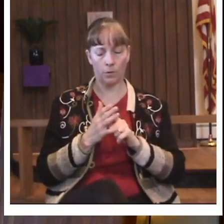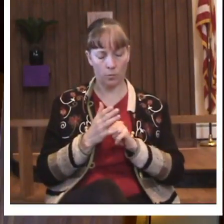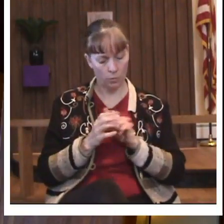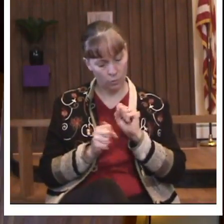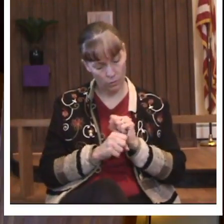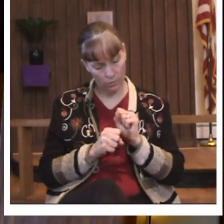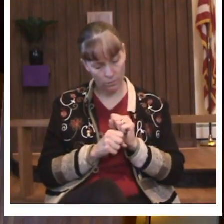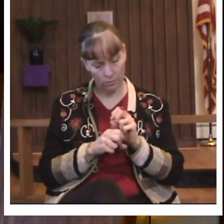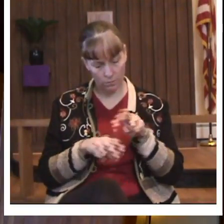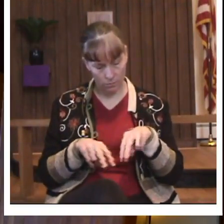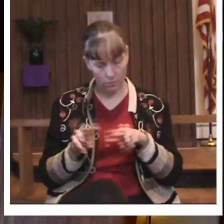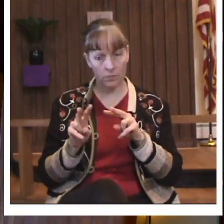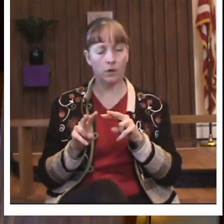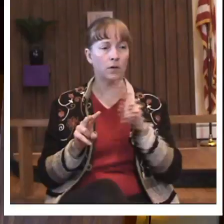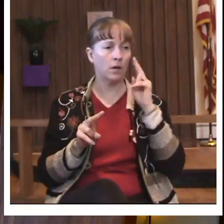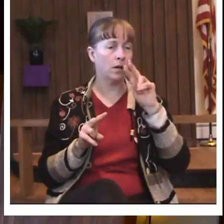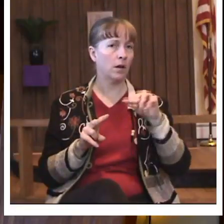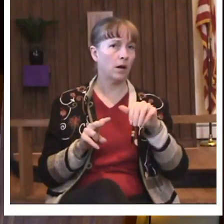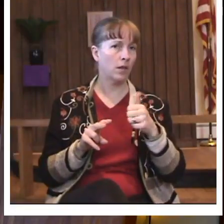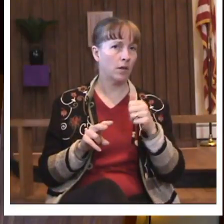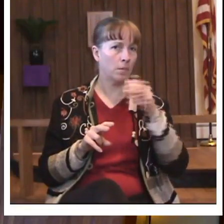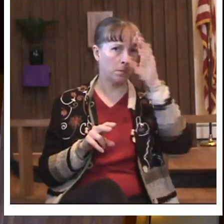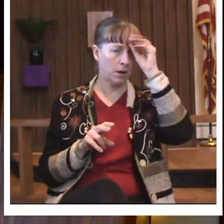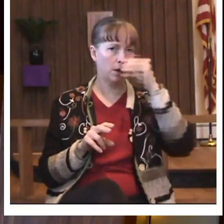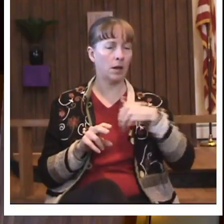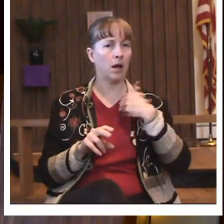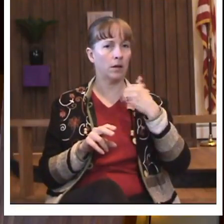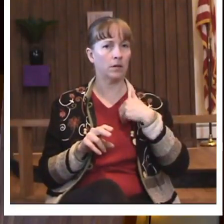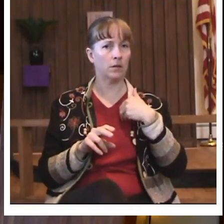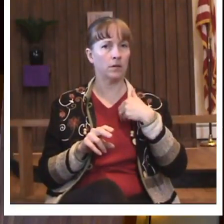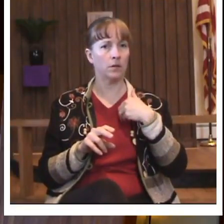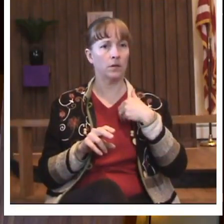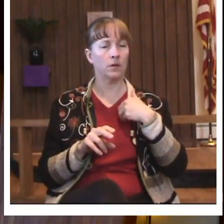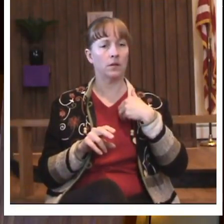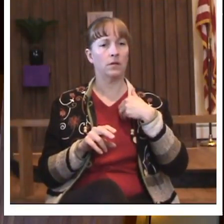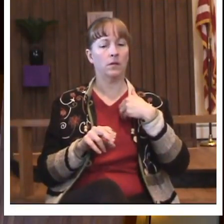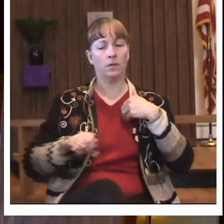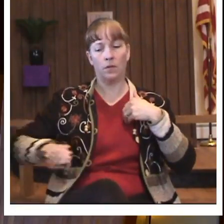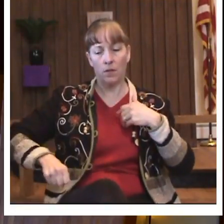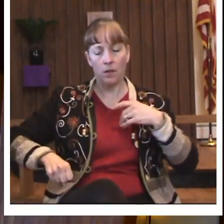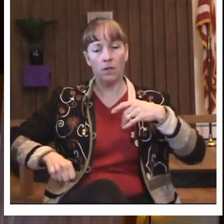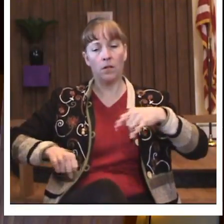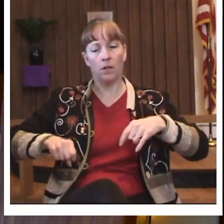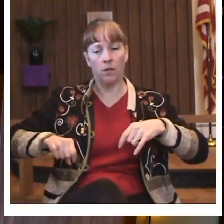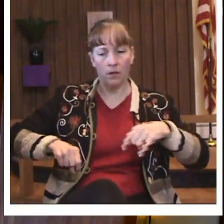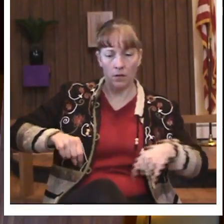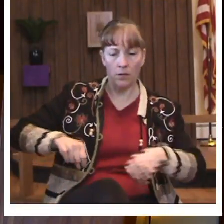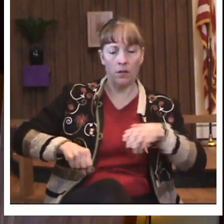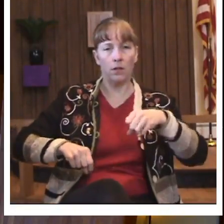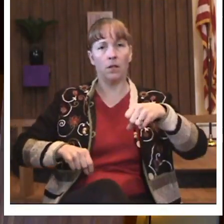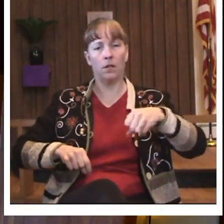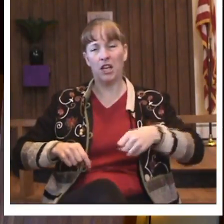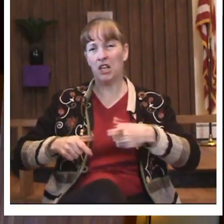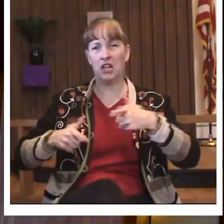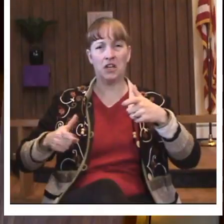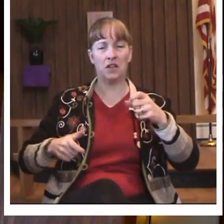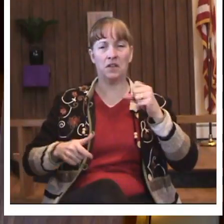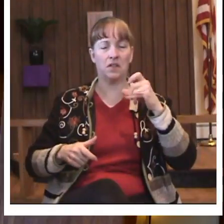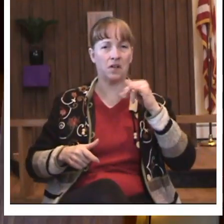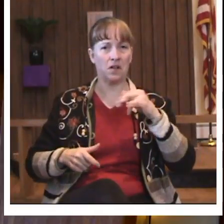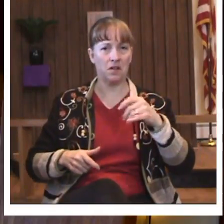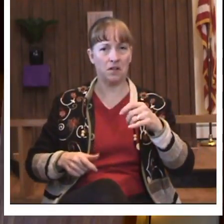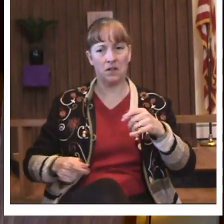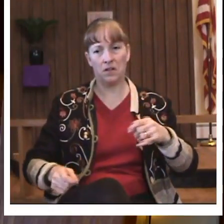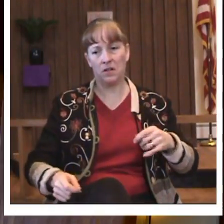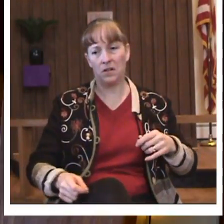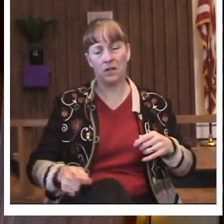I looked up again to see another young man walking uncertainly with a cane, a huge scar across the side of